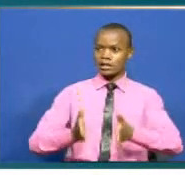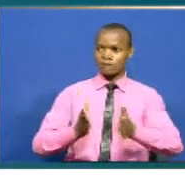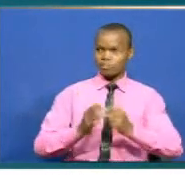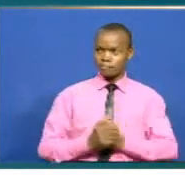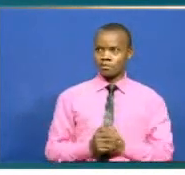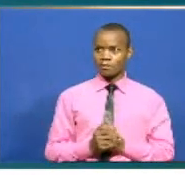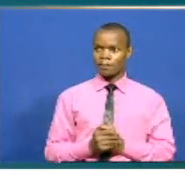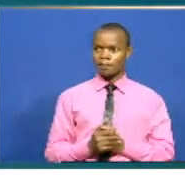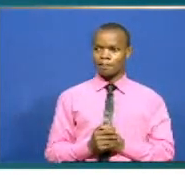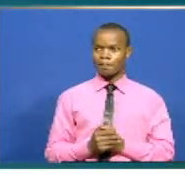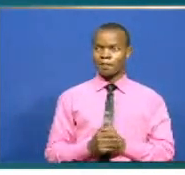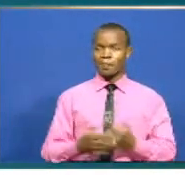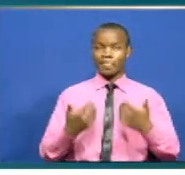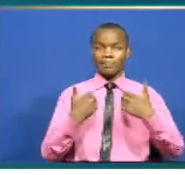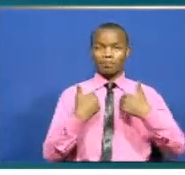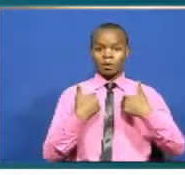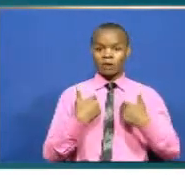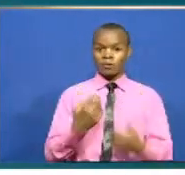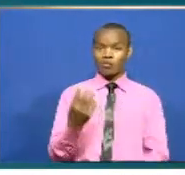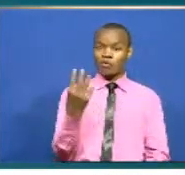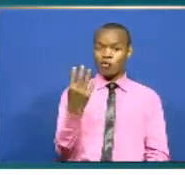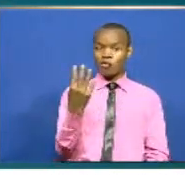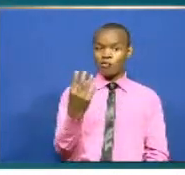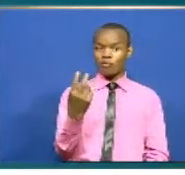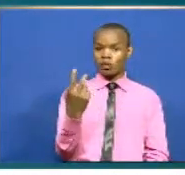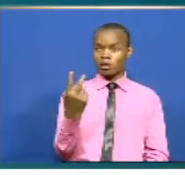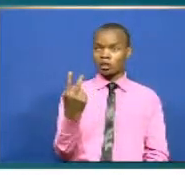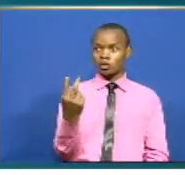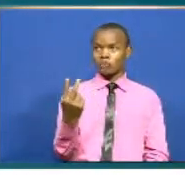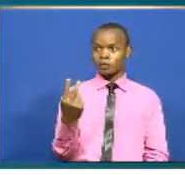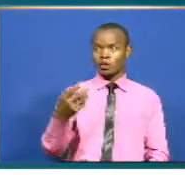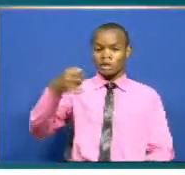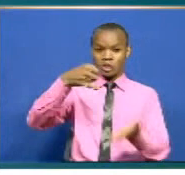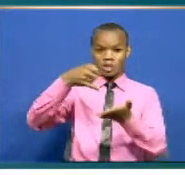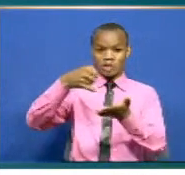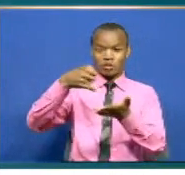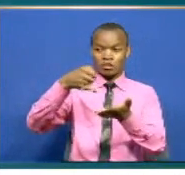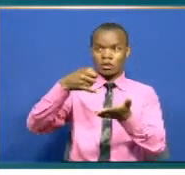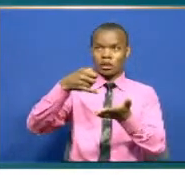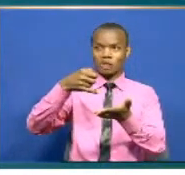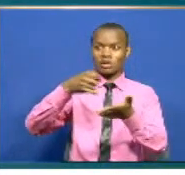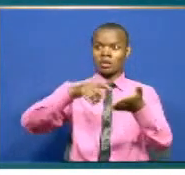We have got 42 or 43 for that matter, including the Makonde,